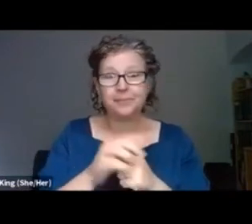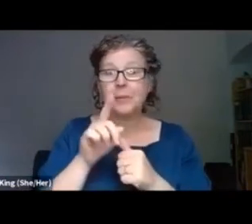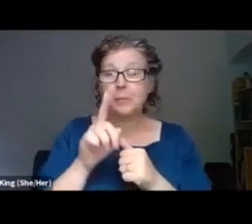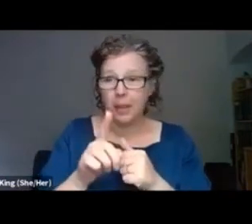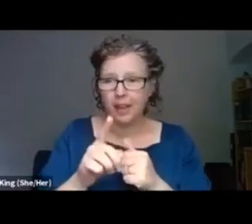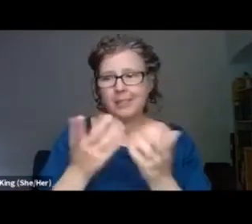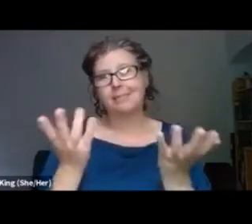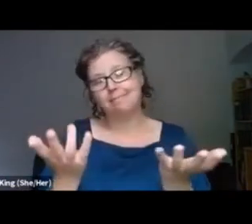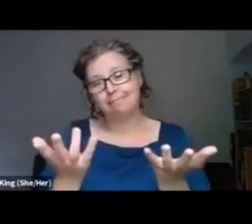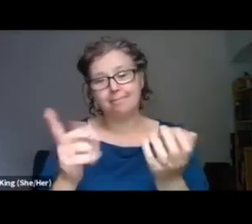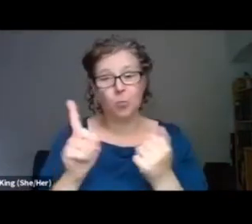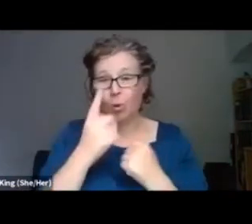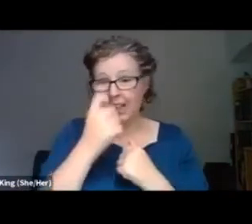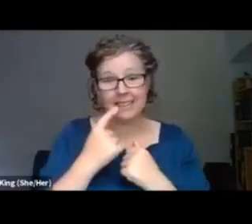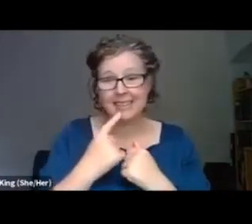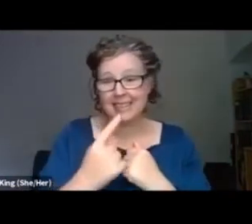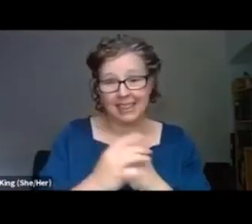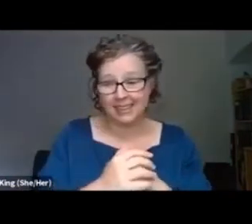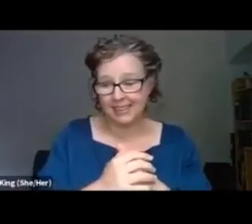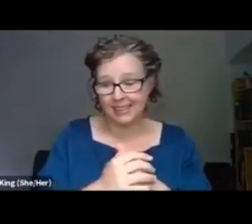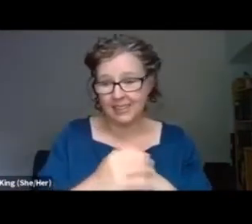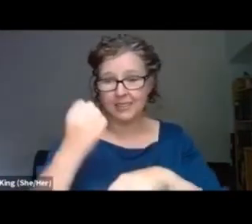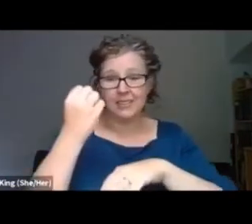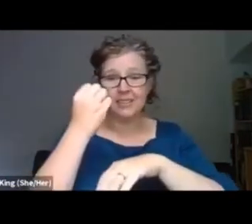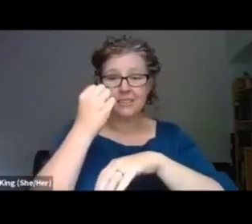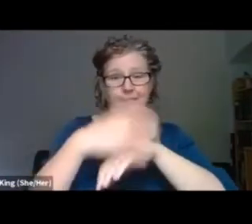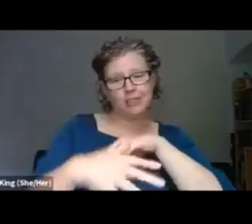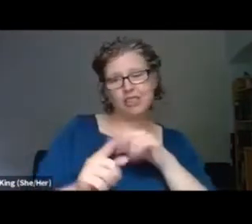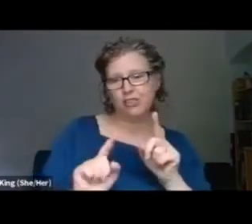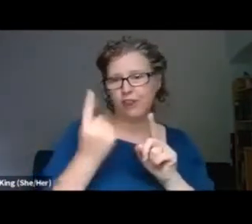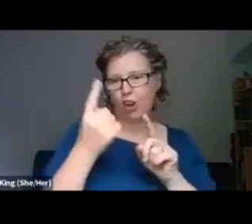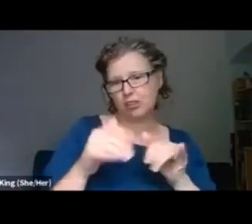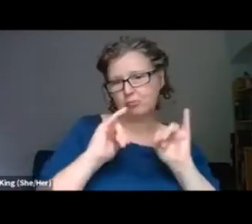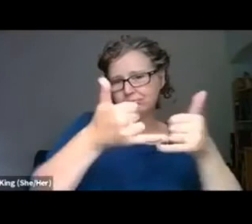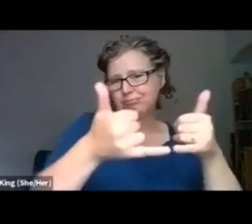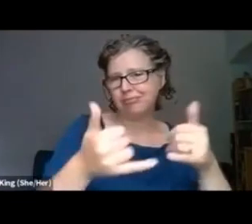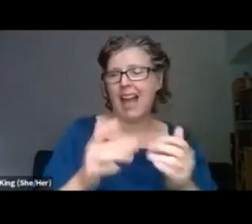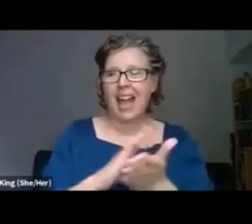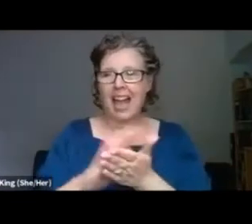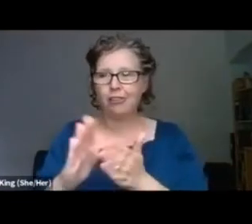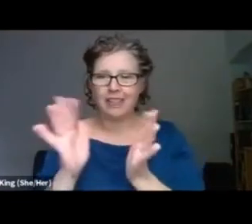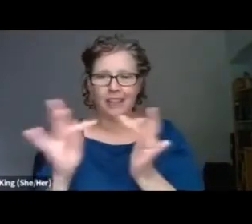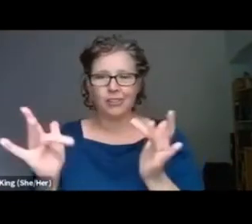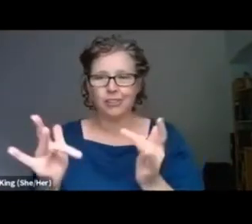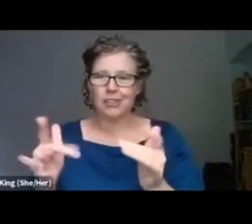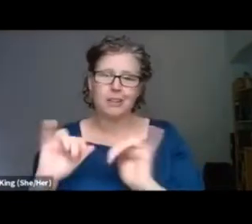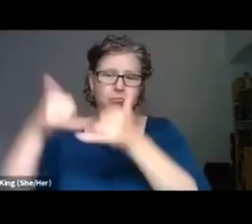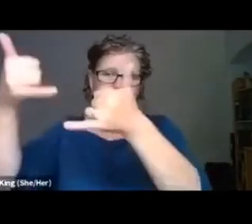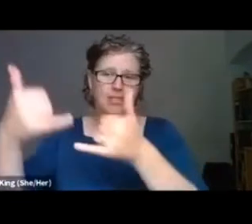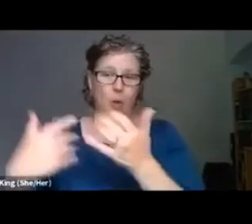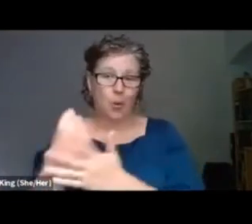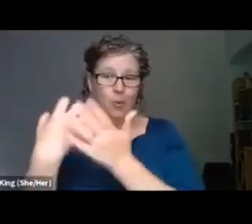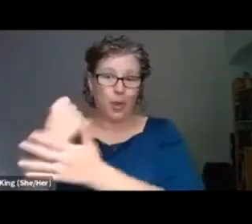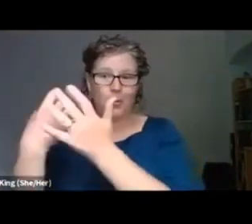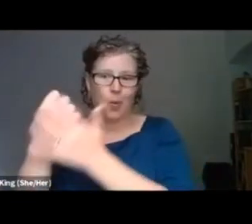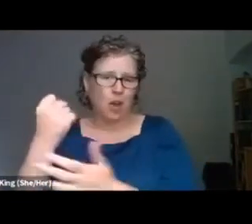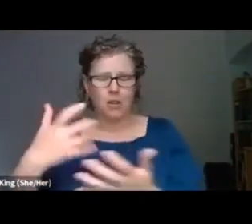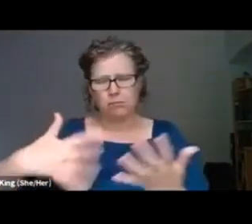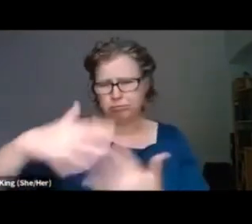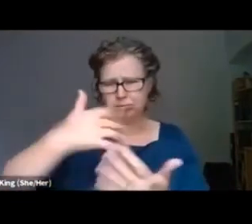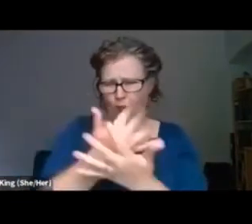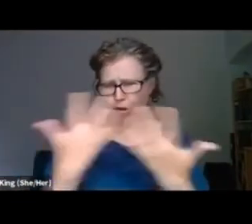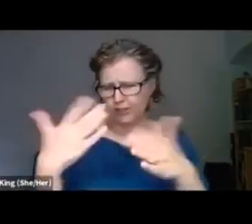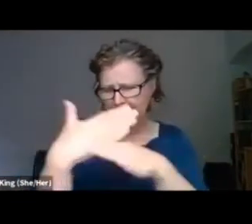I say about the Fringe First and Herald Award winning My Left Right Foot the musical and the war-in of activity around such